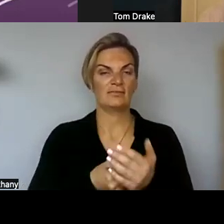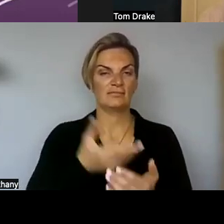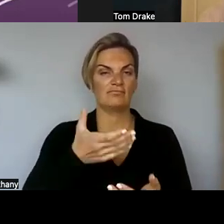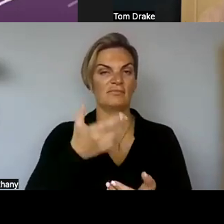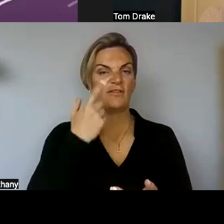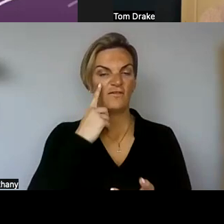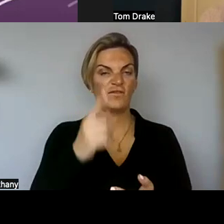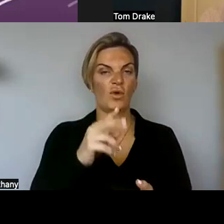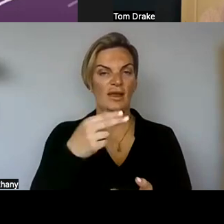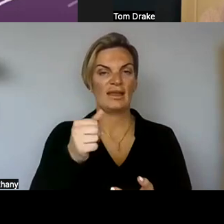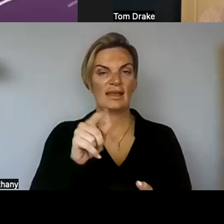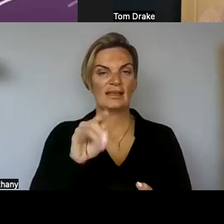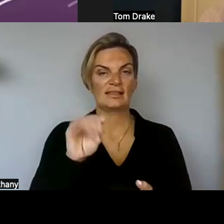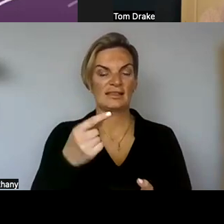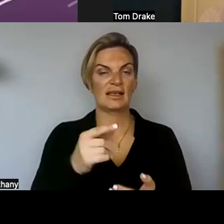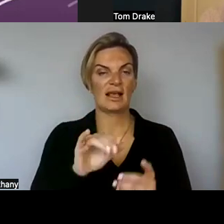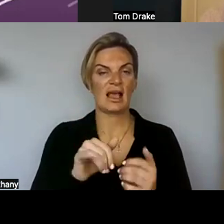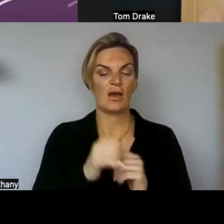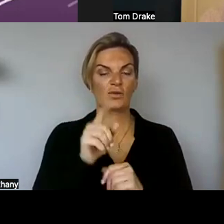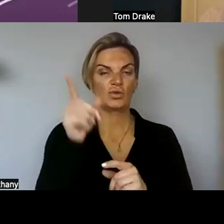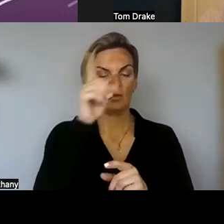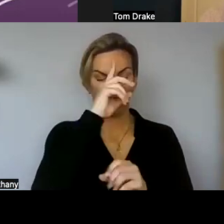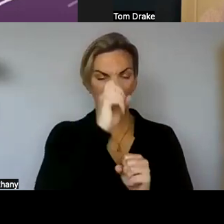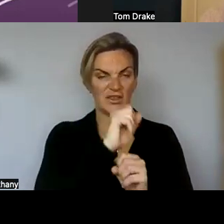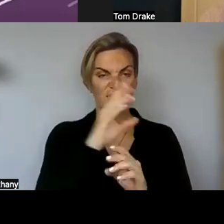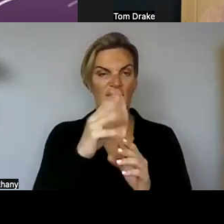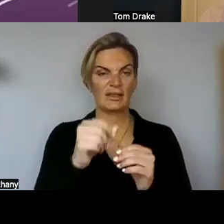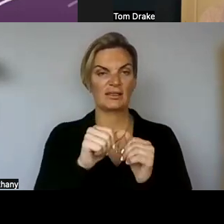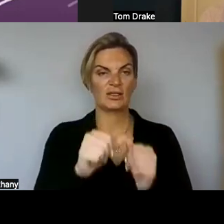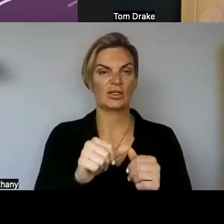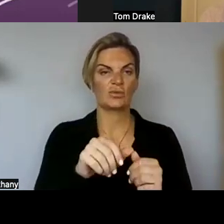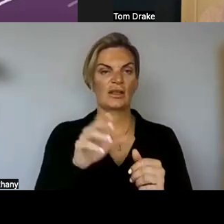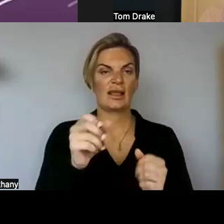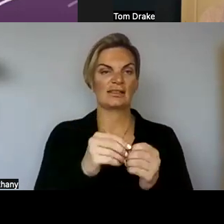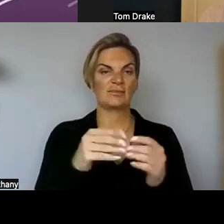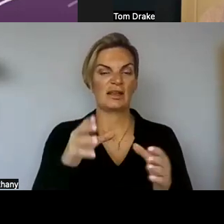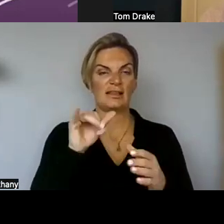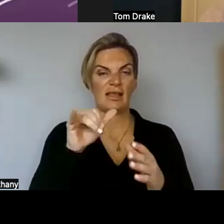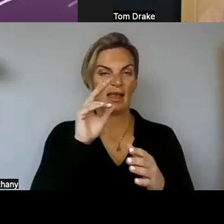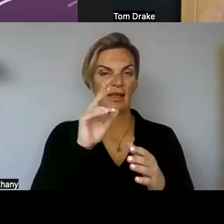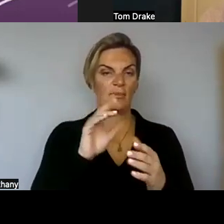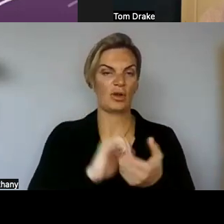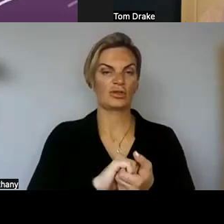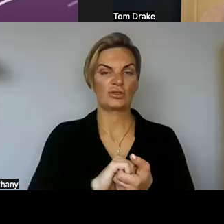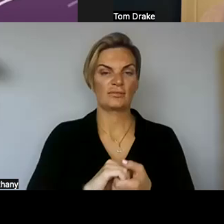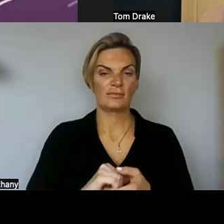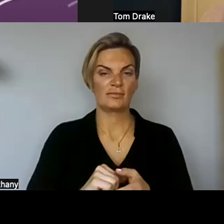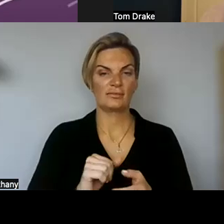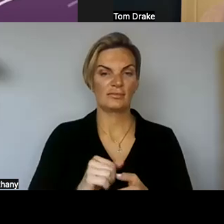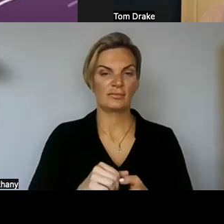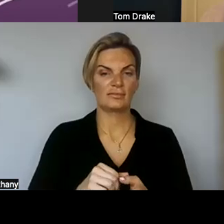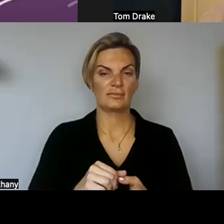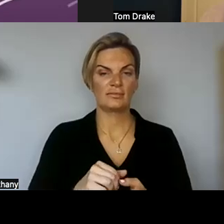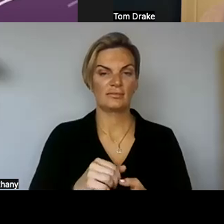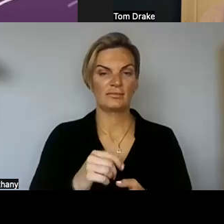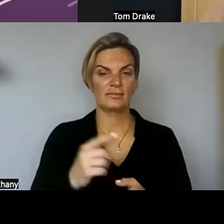so, how do you envision continuing or expanding that partnership if elected mayor? Well, that's interesting. So, I